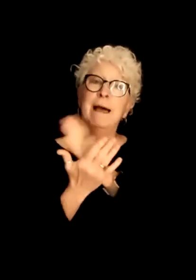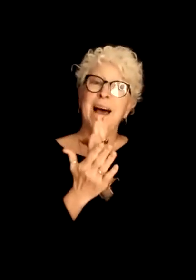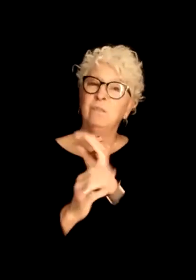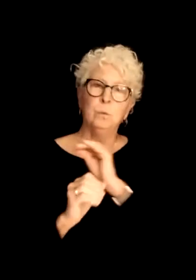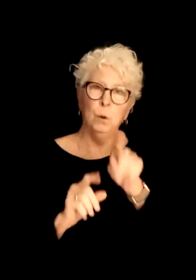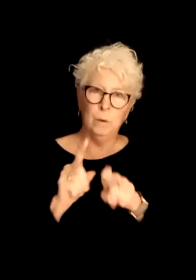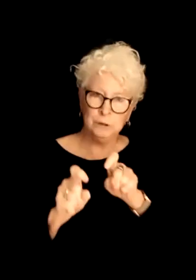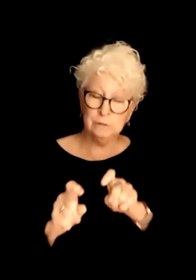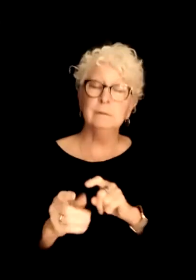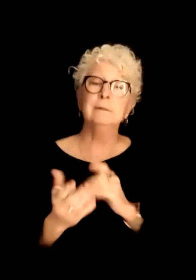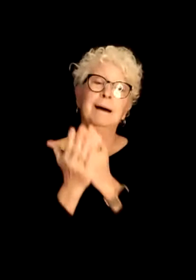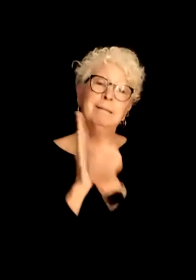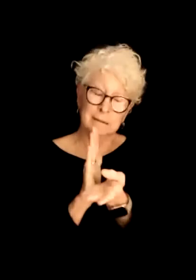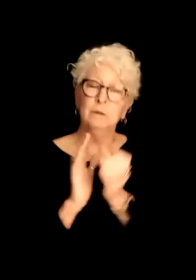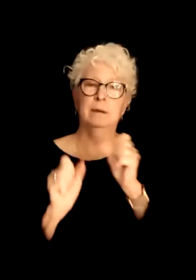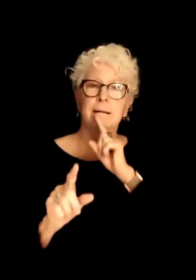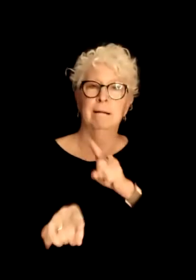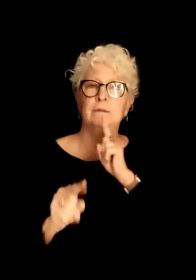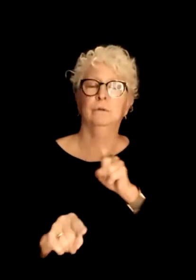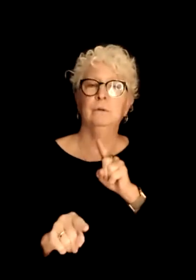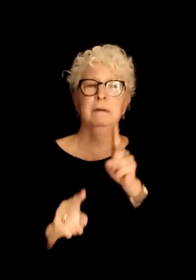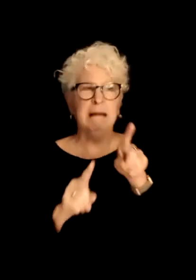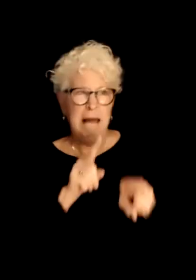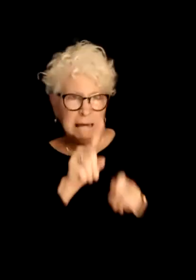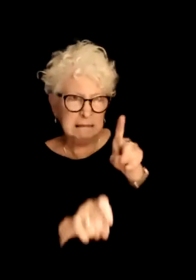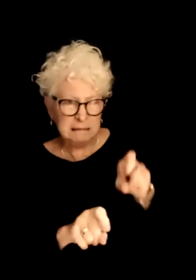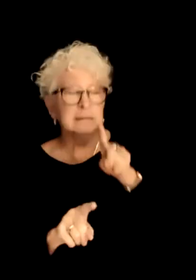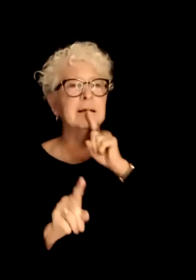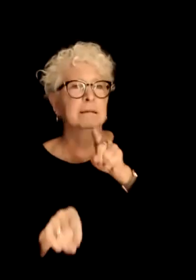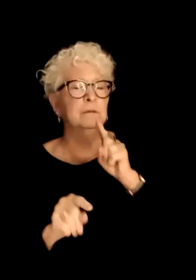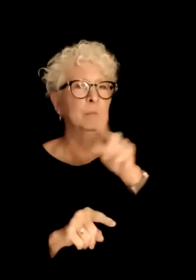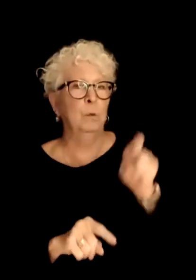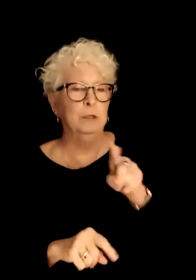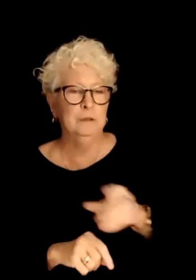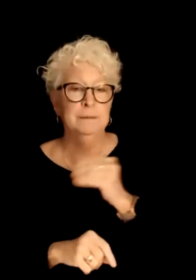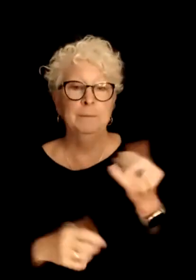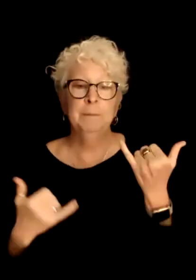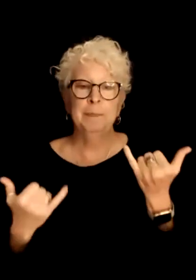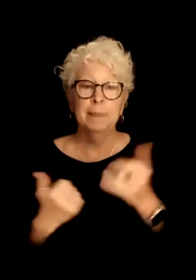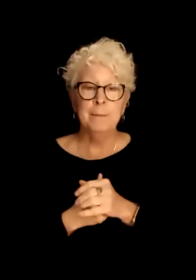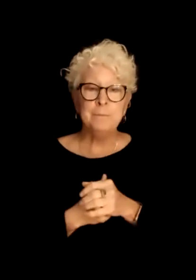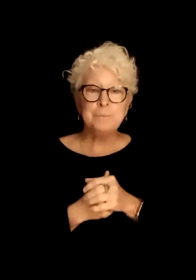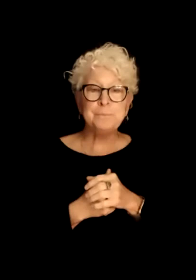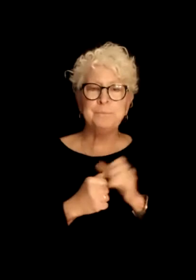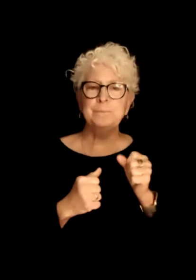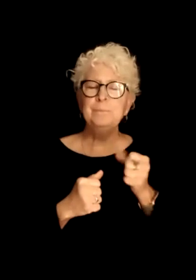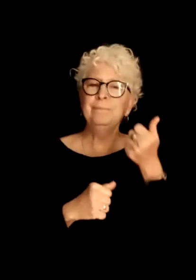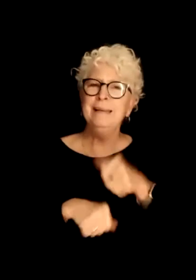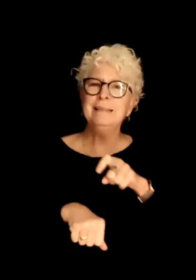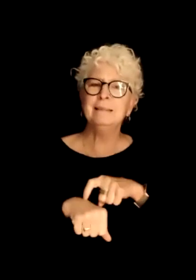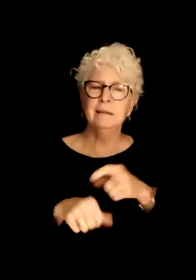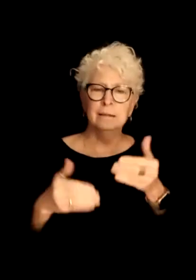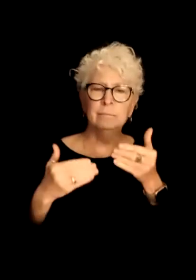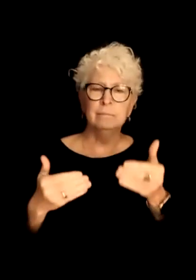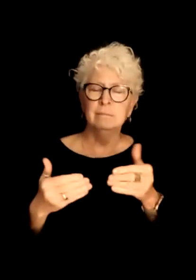Q&A box at any time. Your questions will only be visible to you and the question moderator who's off screen, but you can feel free at any time to just